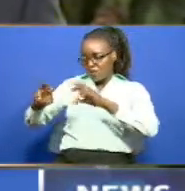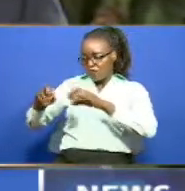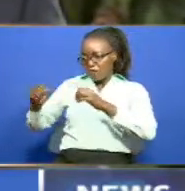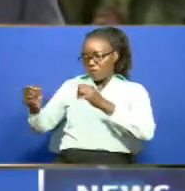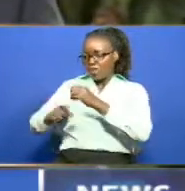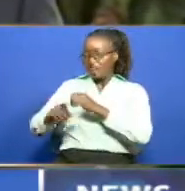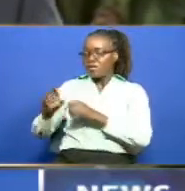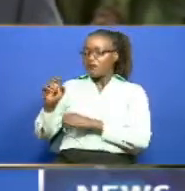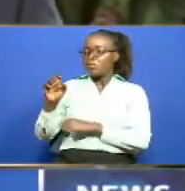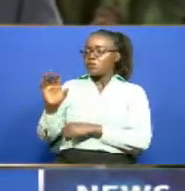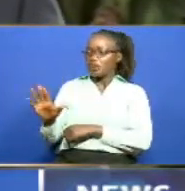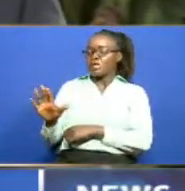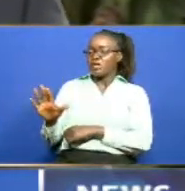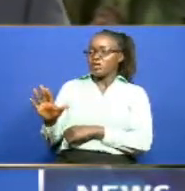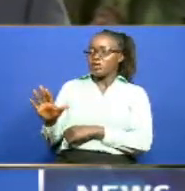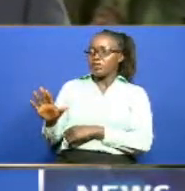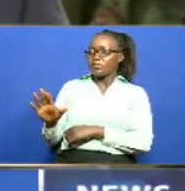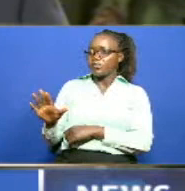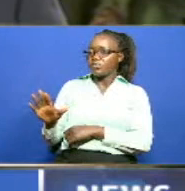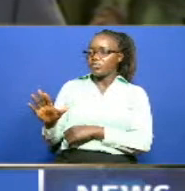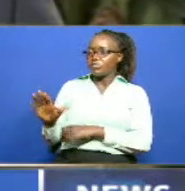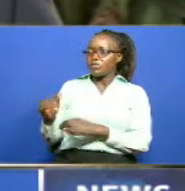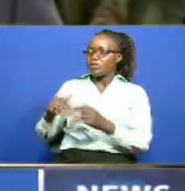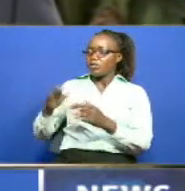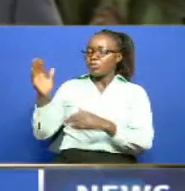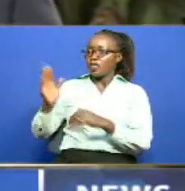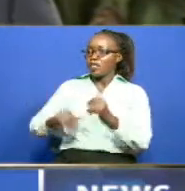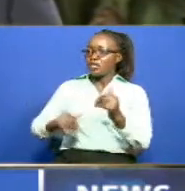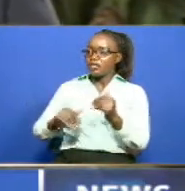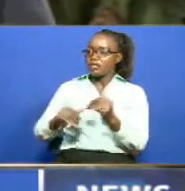and found that actually more than